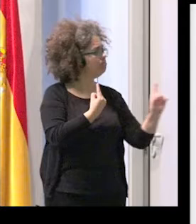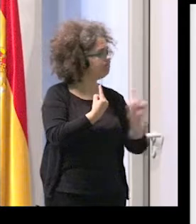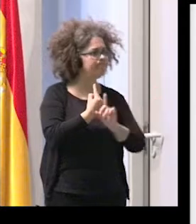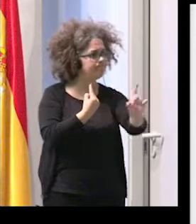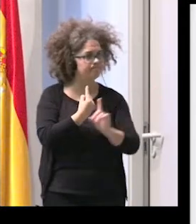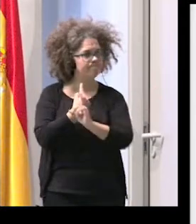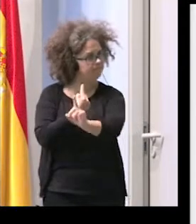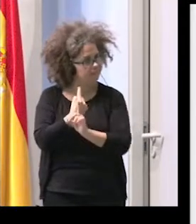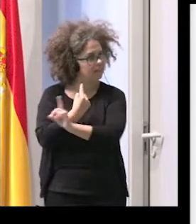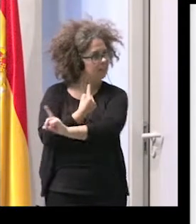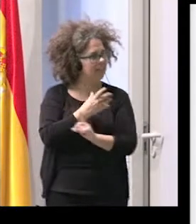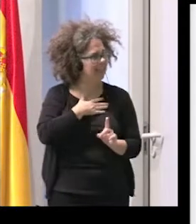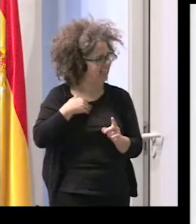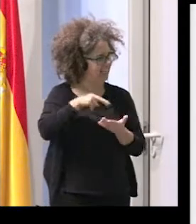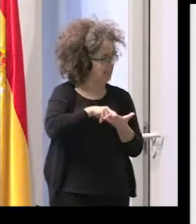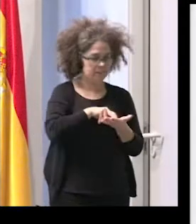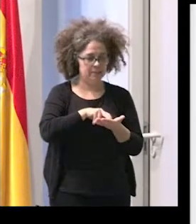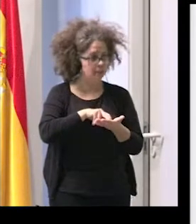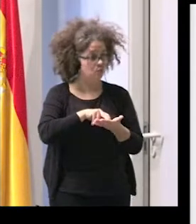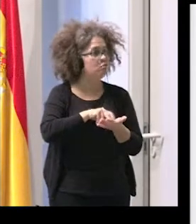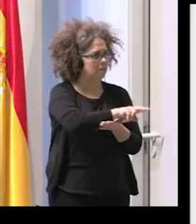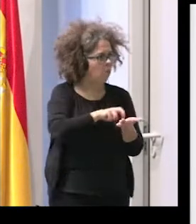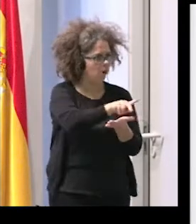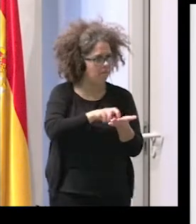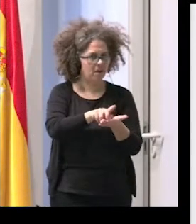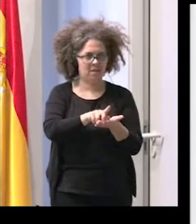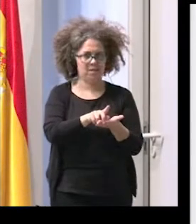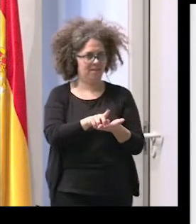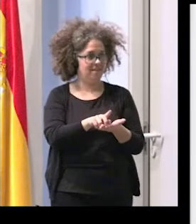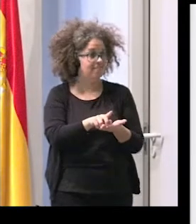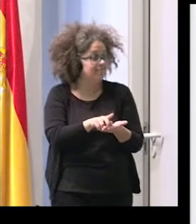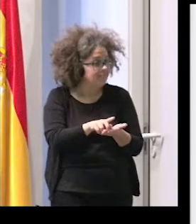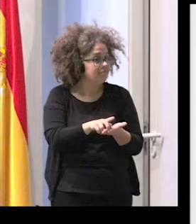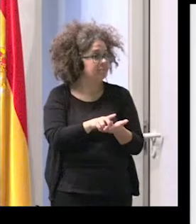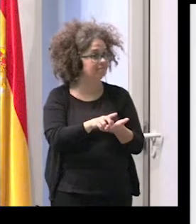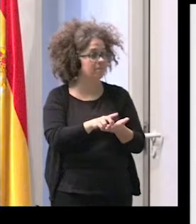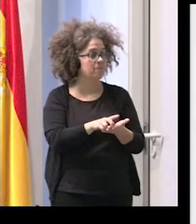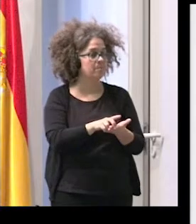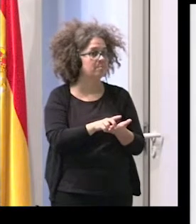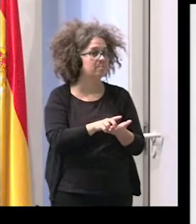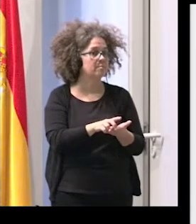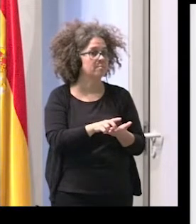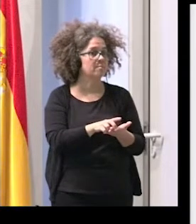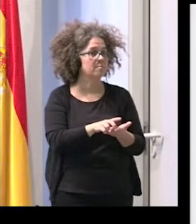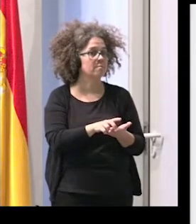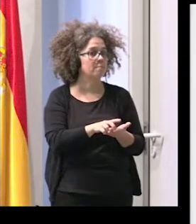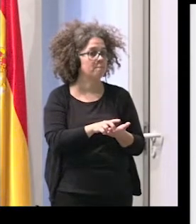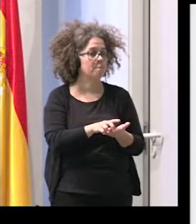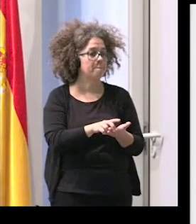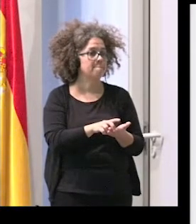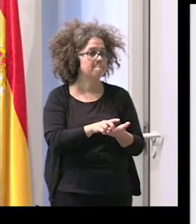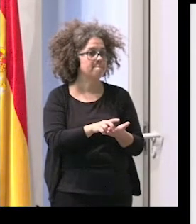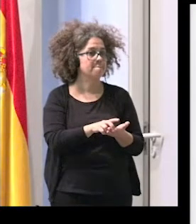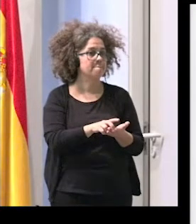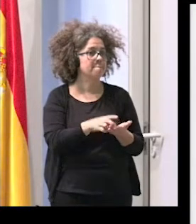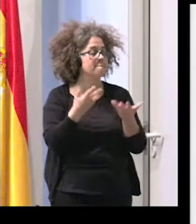And lastly, who is she wanting to hear in an adult cocktail party? Maybe we're